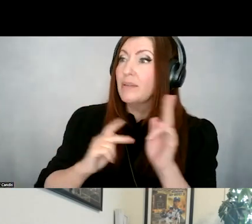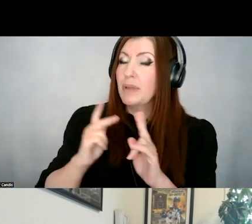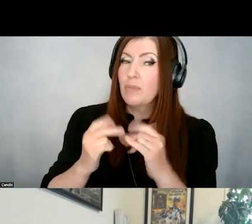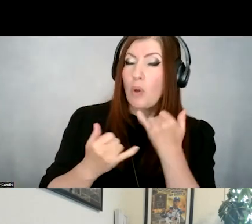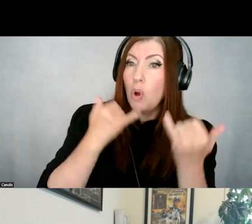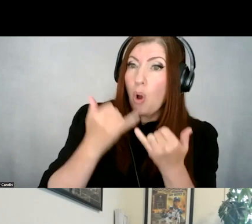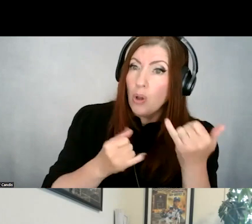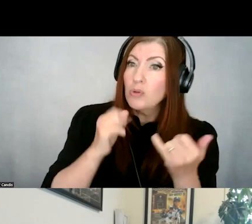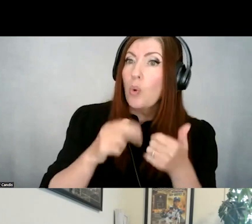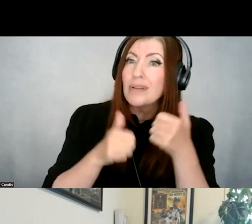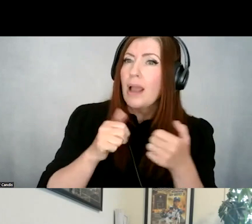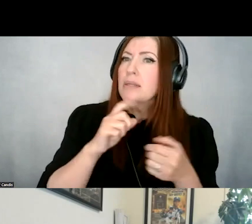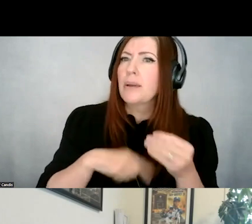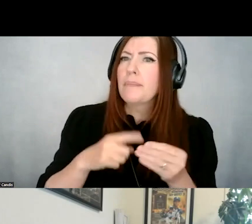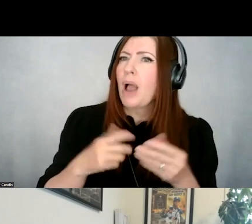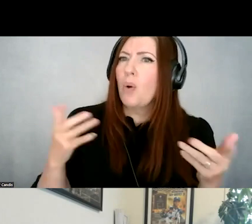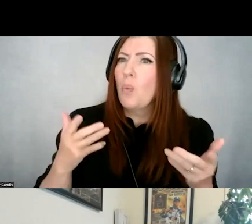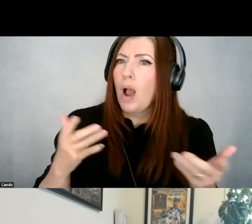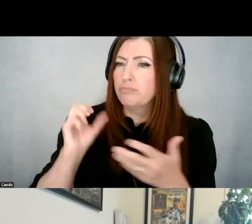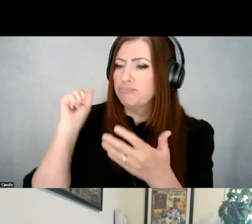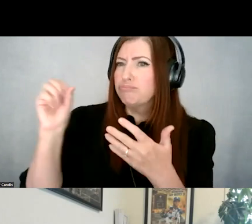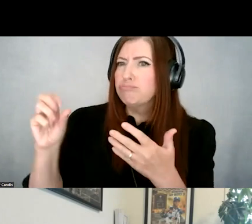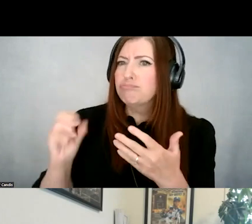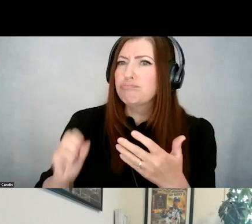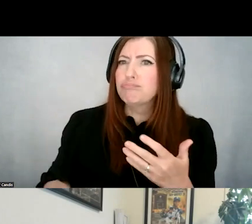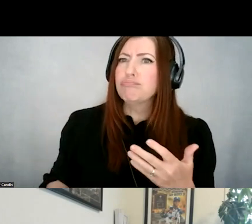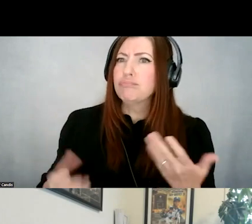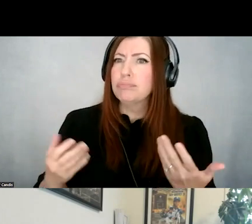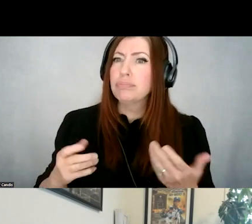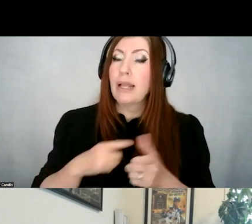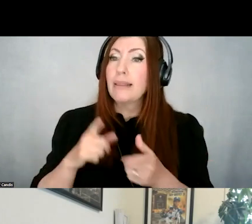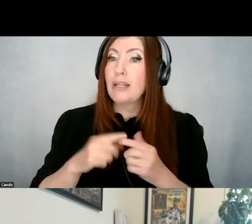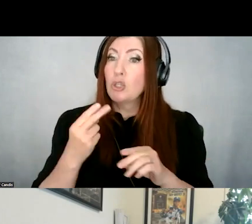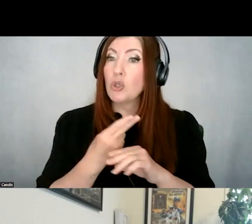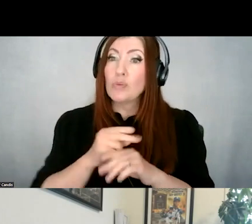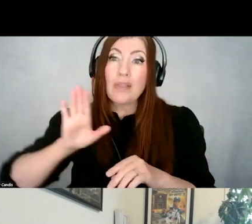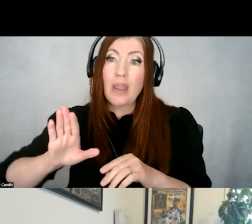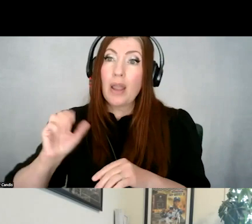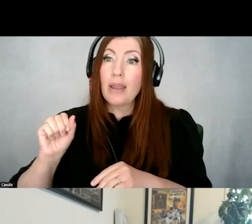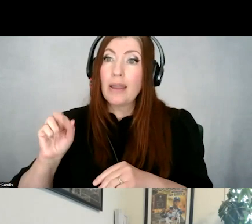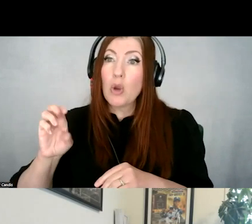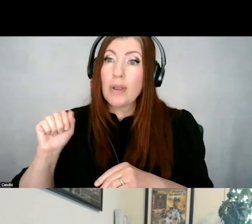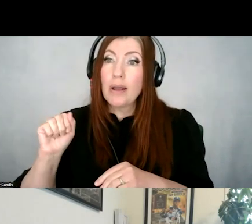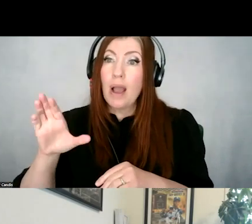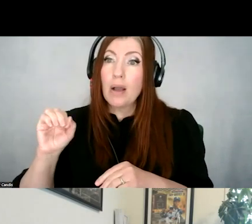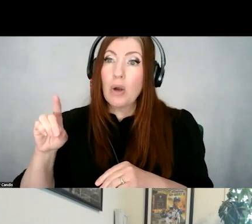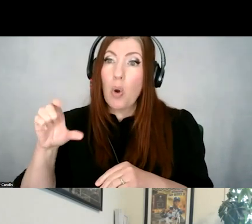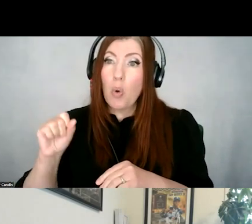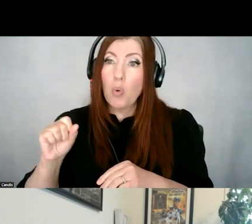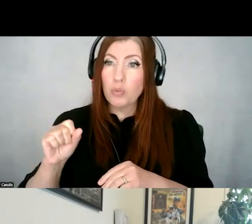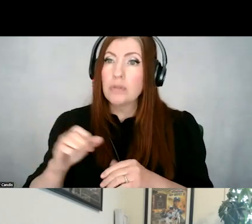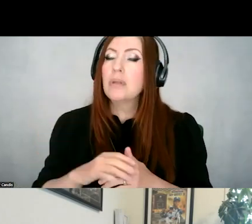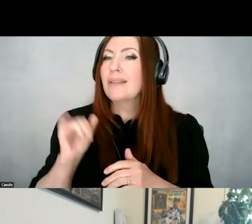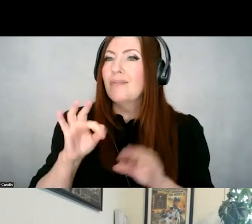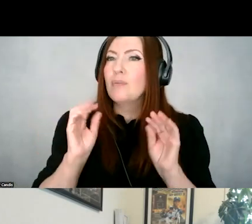texted in to the crisis text line about, and use their area codes. So if we put in maybe